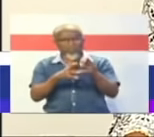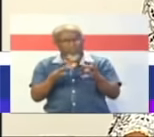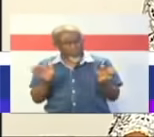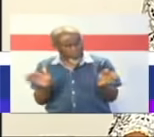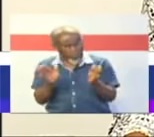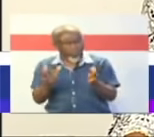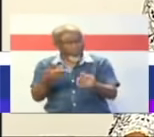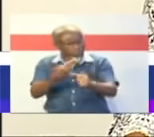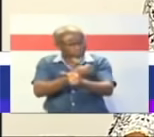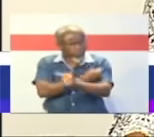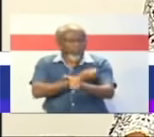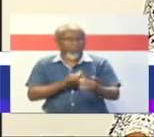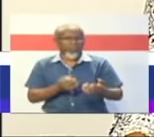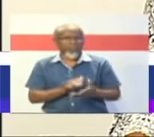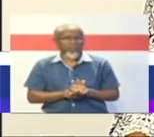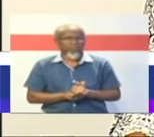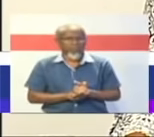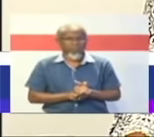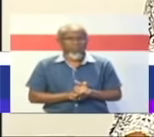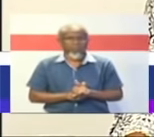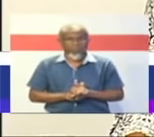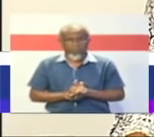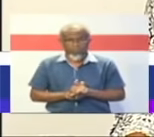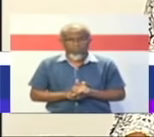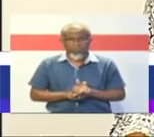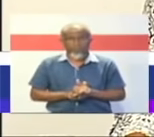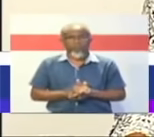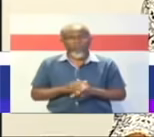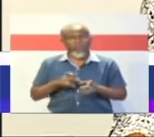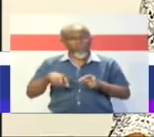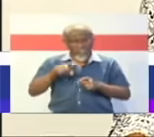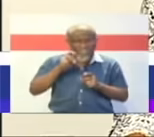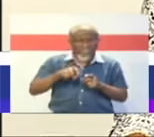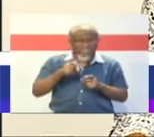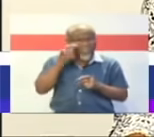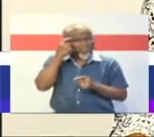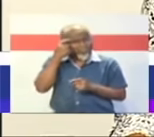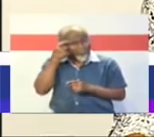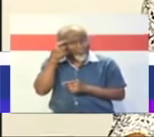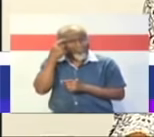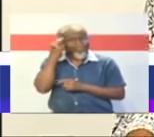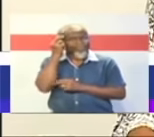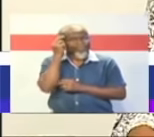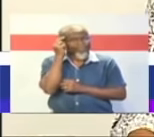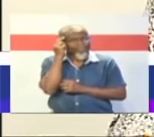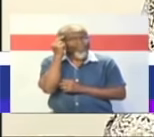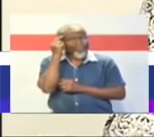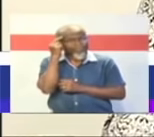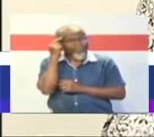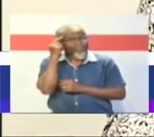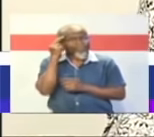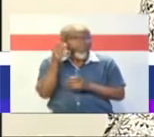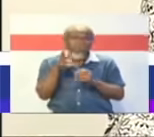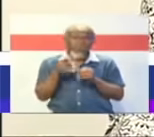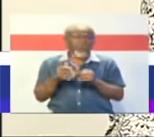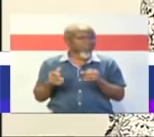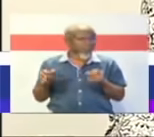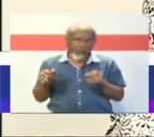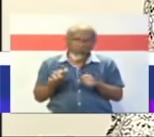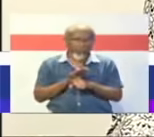more easily spread and of course of concern, we have to be concerned about SARS-CoV-2 and COVID-19 in